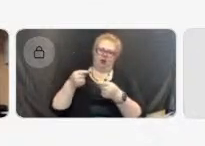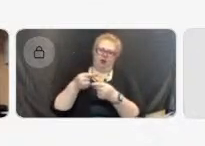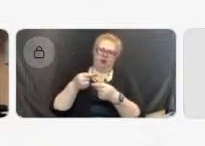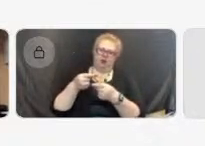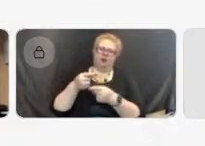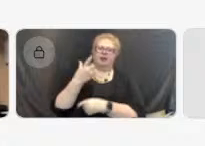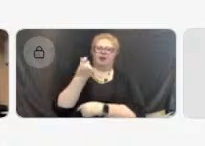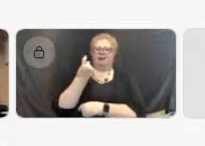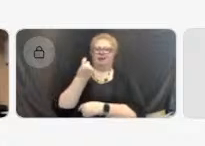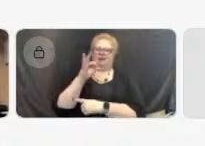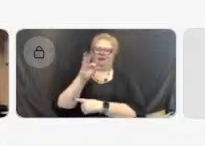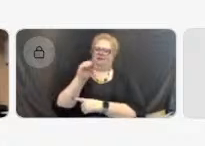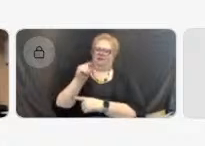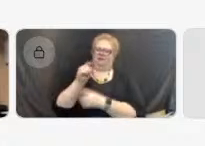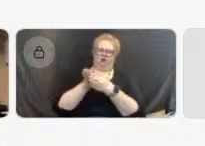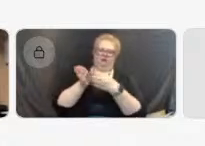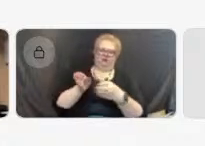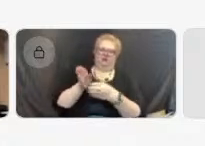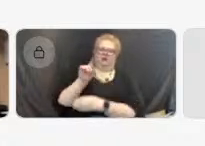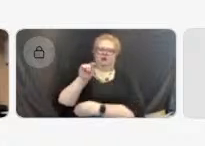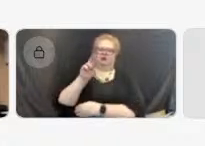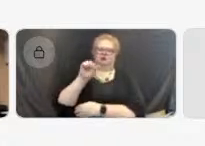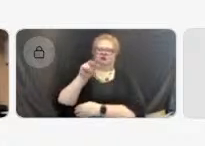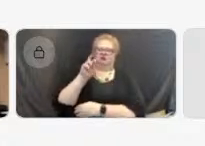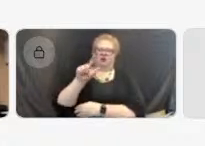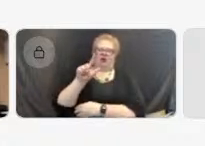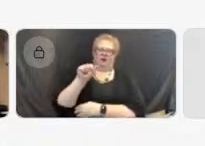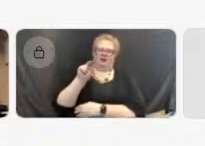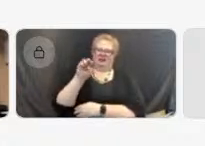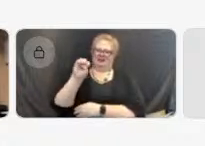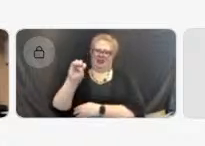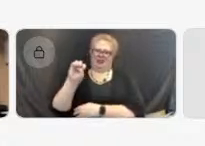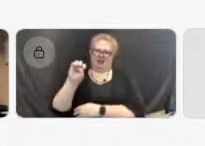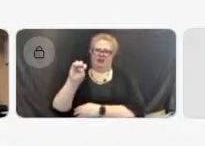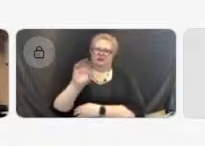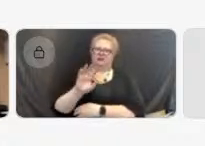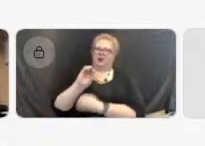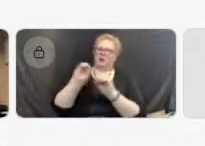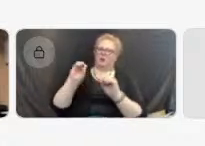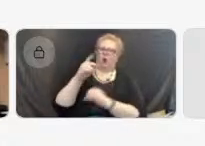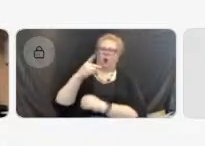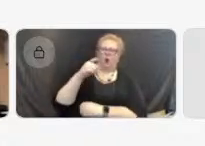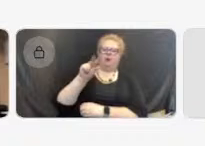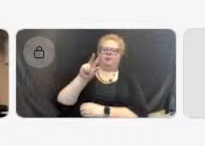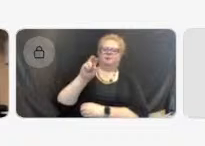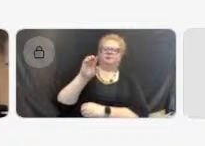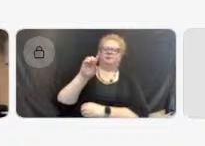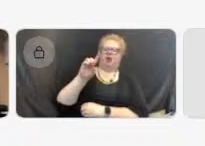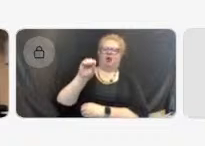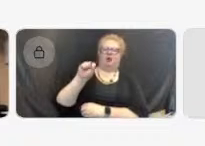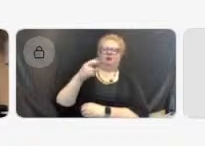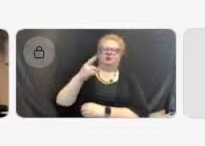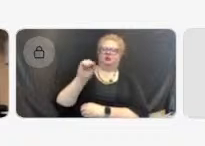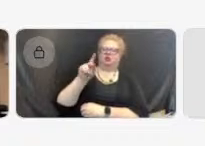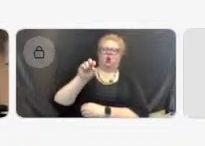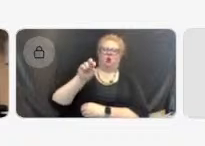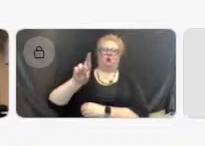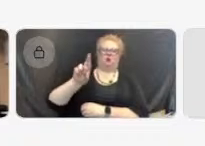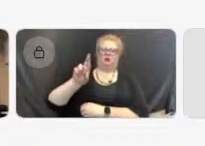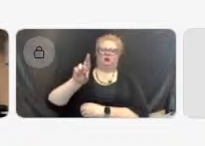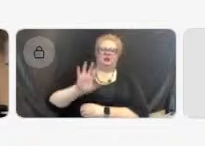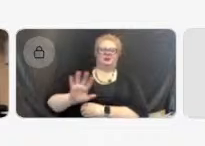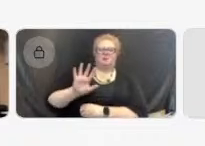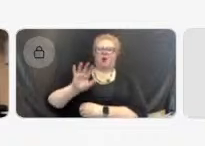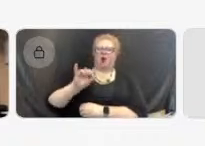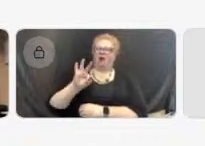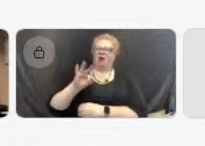11-foot travel lanes, which is approximately what's there today, with no paved shoulders, which again is approximately what's there now. There are a couple